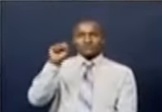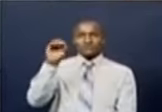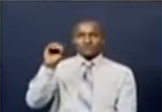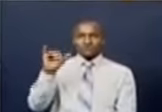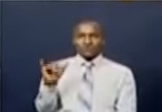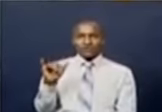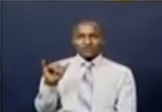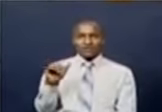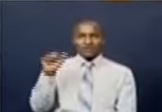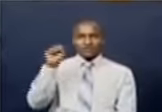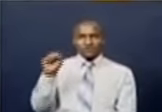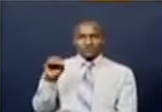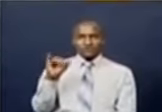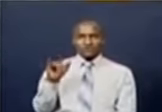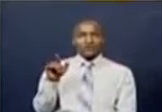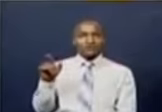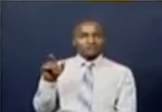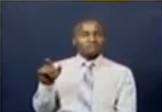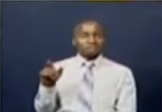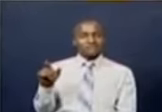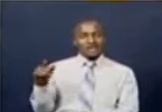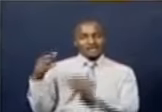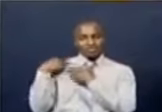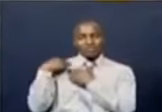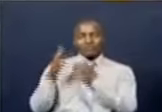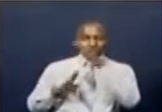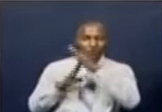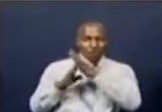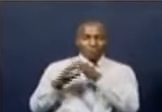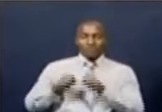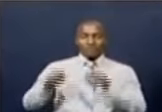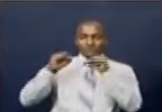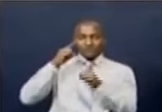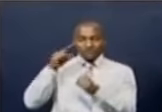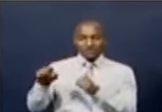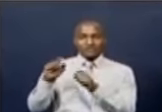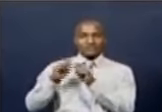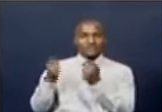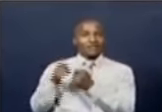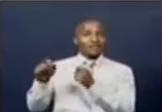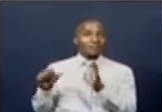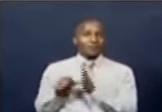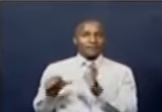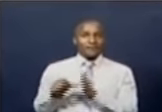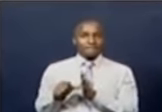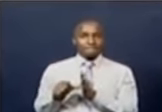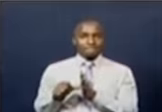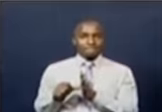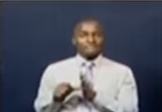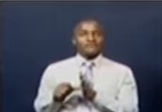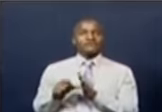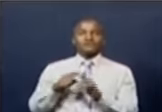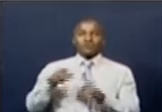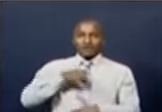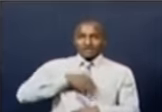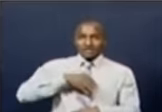the viewers, Soy is the... Soy was the chief commission for the team. For the team? Yes. Okay. Yes. And so that was the problem? That was the problem. Okay. It was all about accreditation.